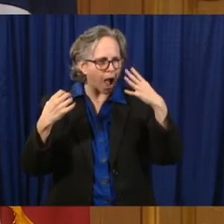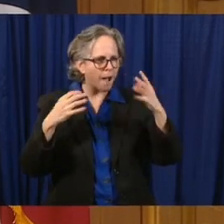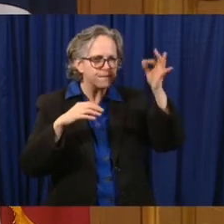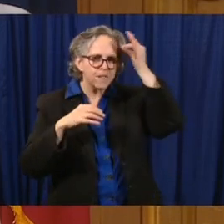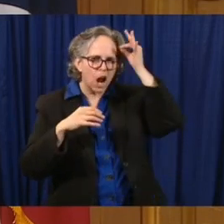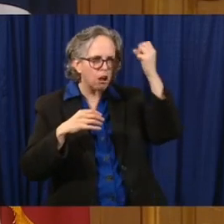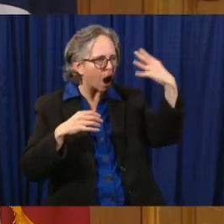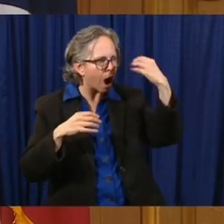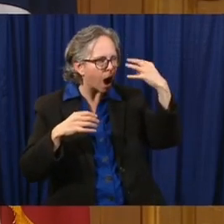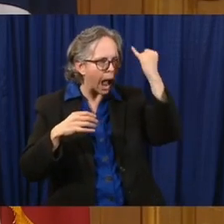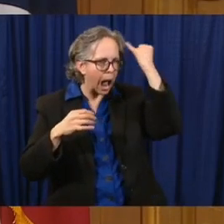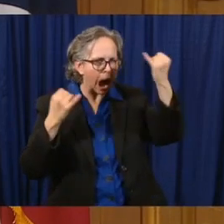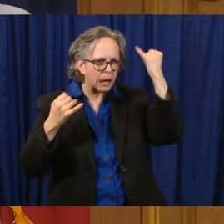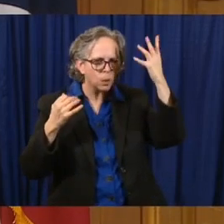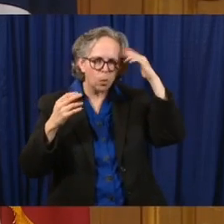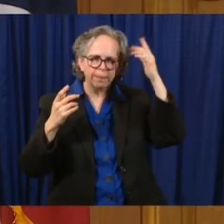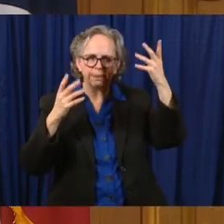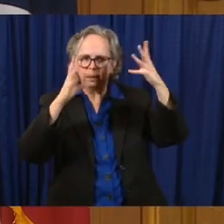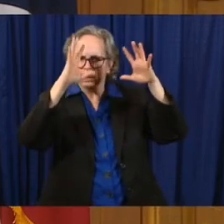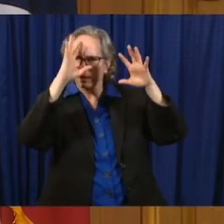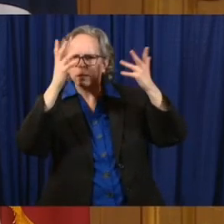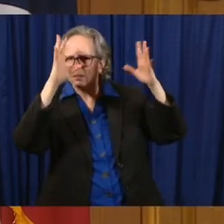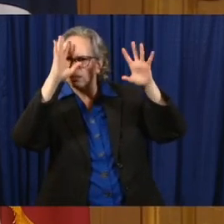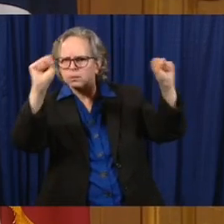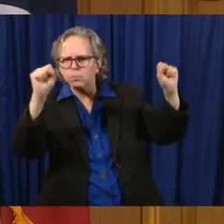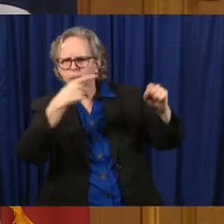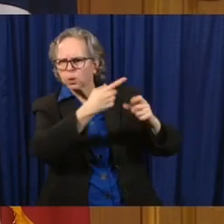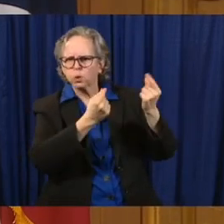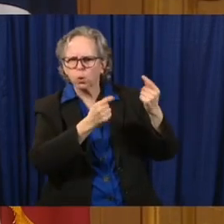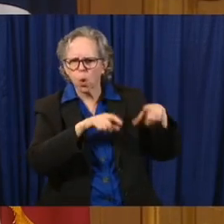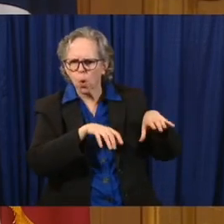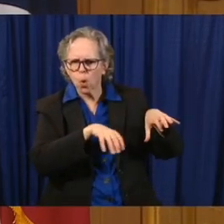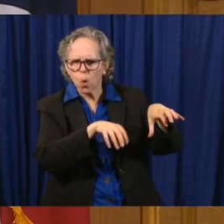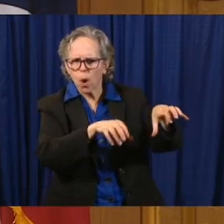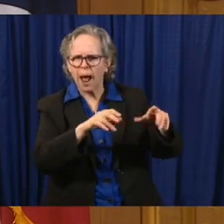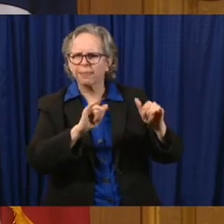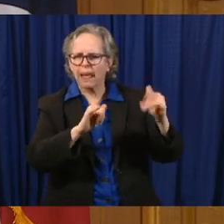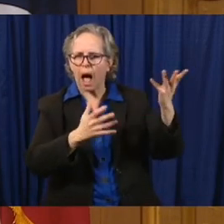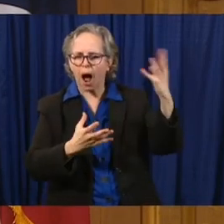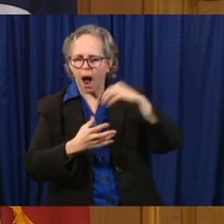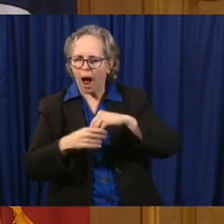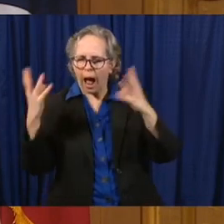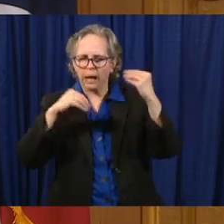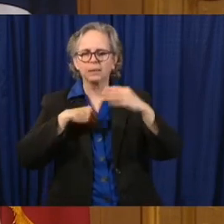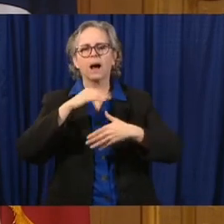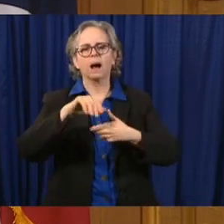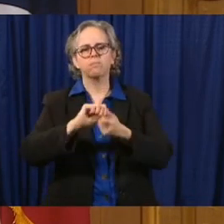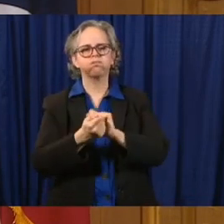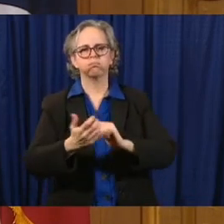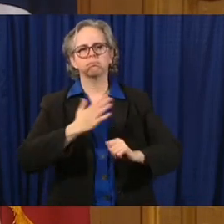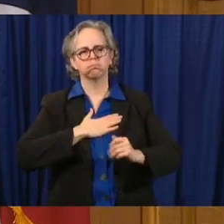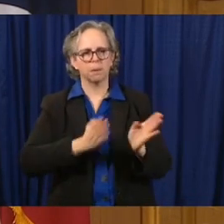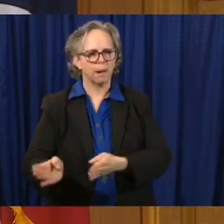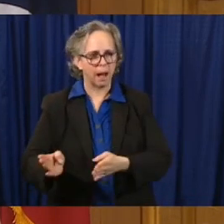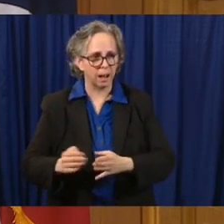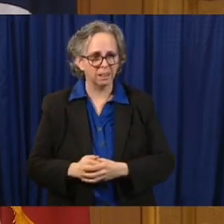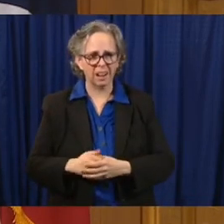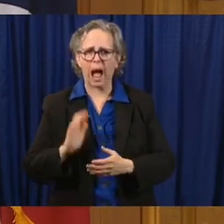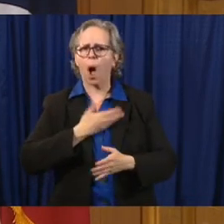an integral part of doing this. And I think, each governor is going to come up with their own plan, but that is a